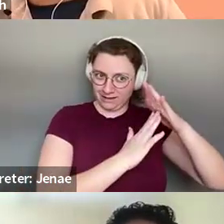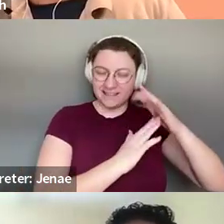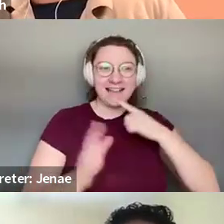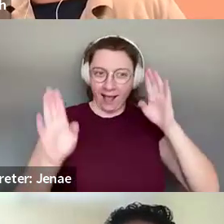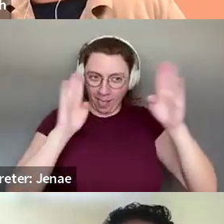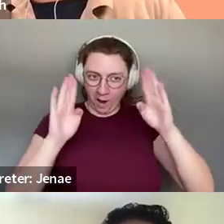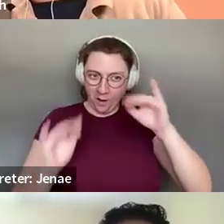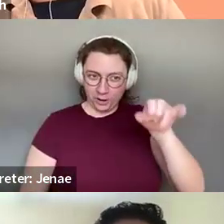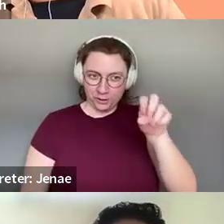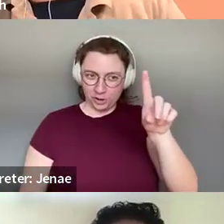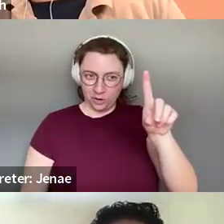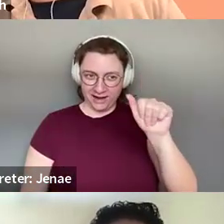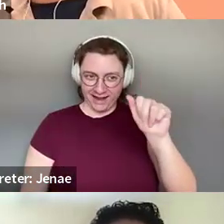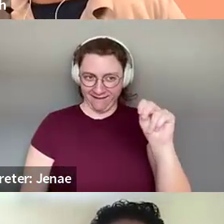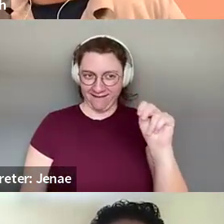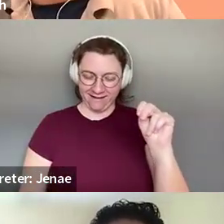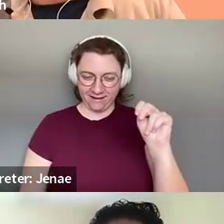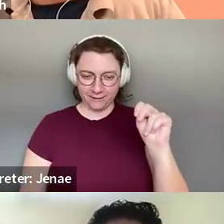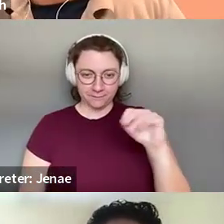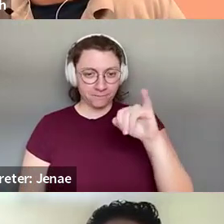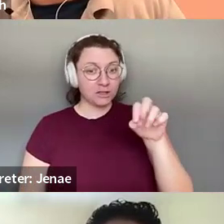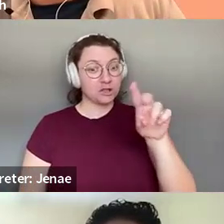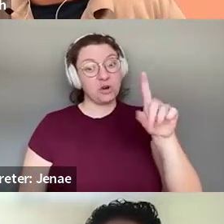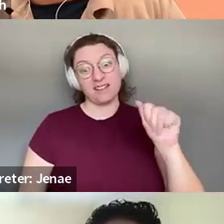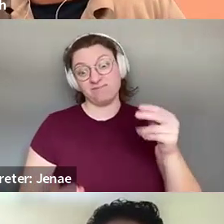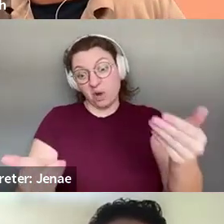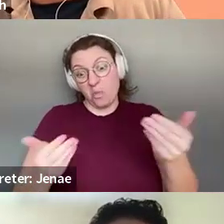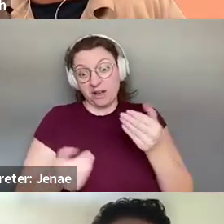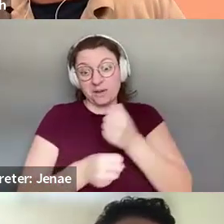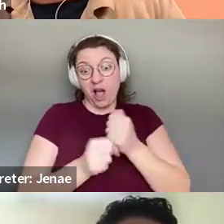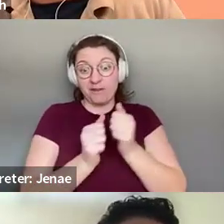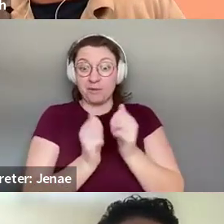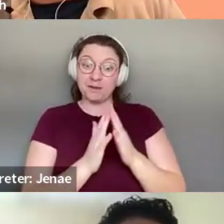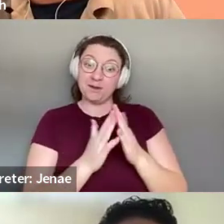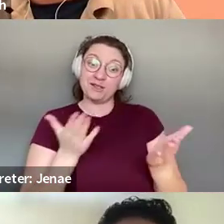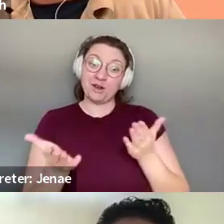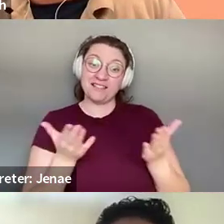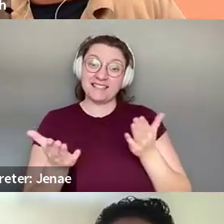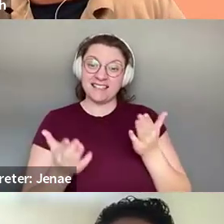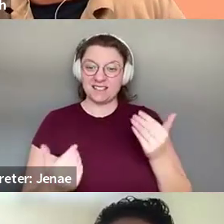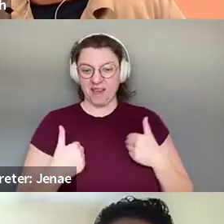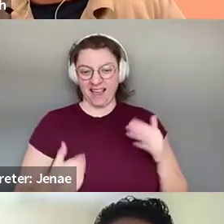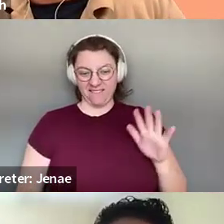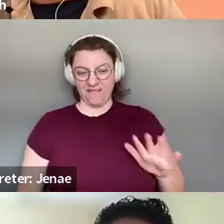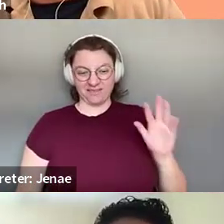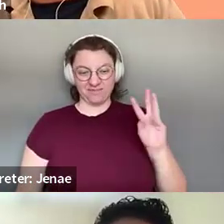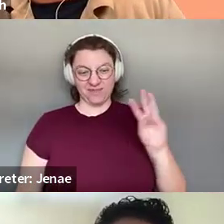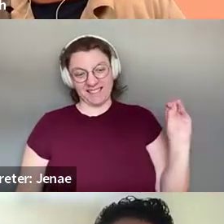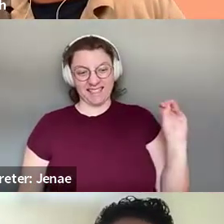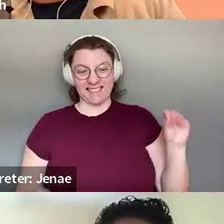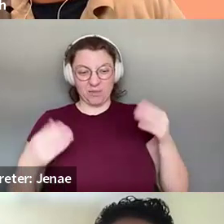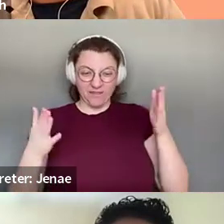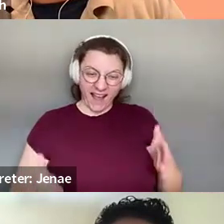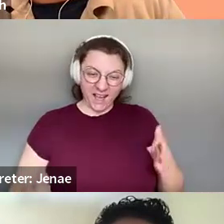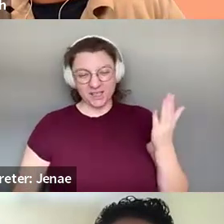hi to Jordan. And Jordan, welcome to Coffee with Community Services. We've got about 60 of our providers and